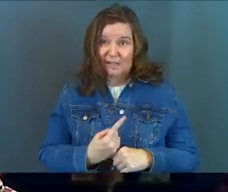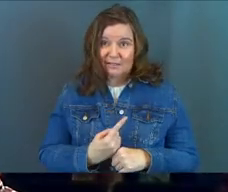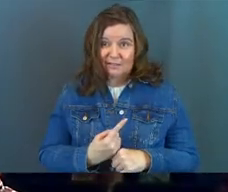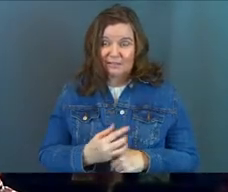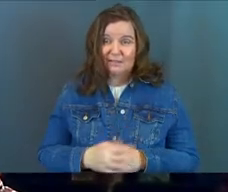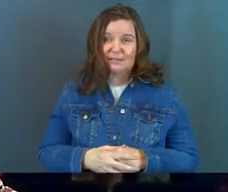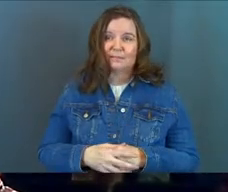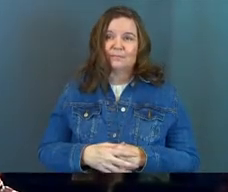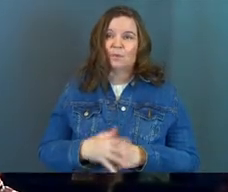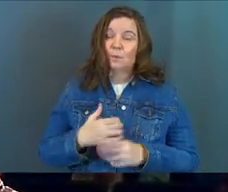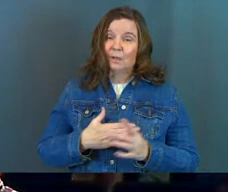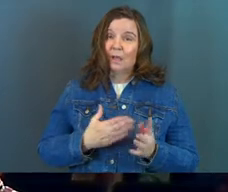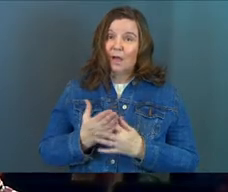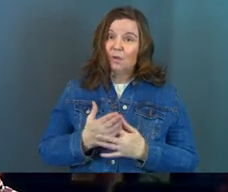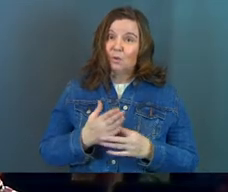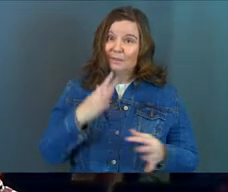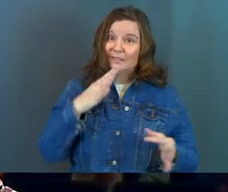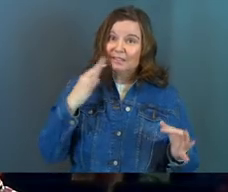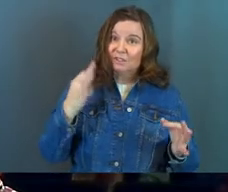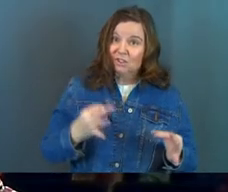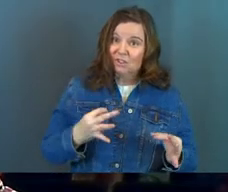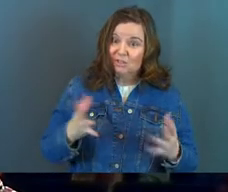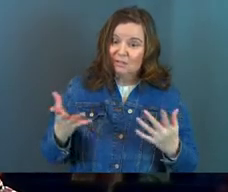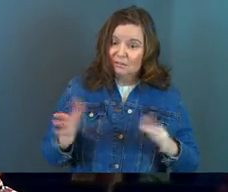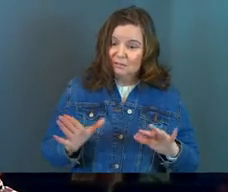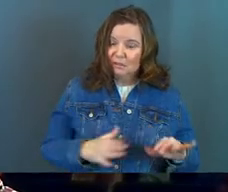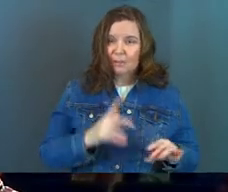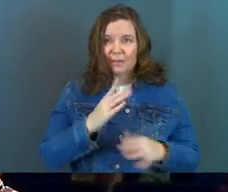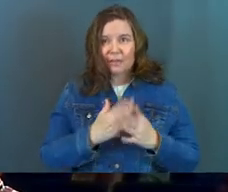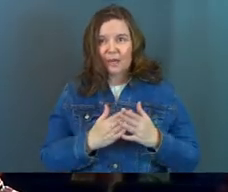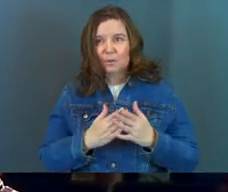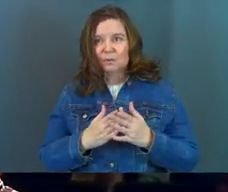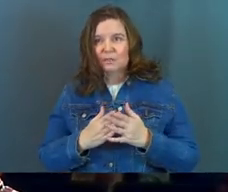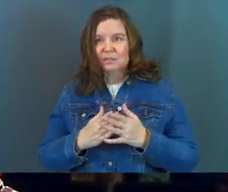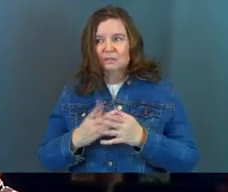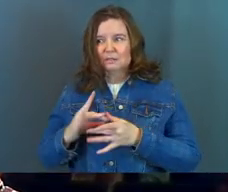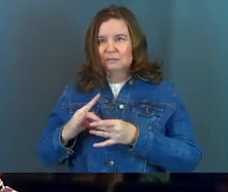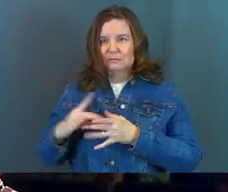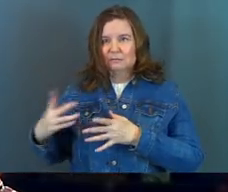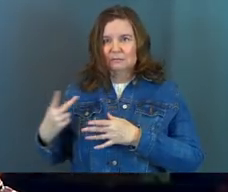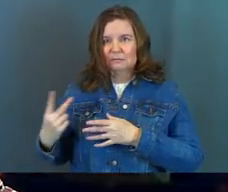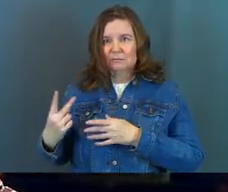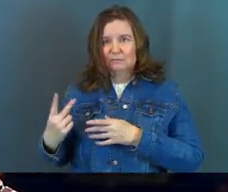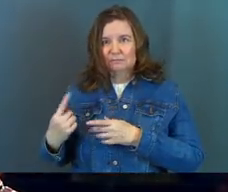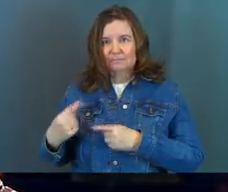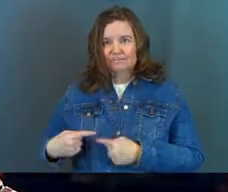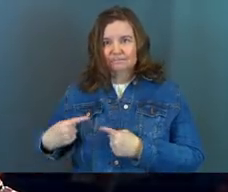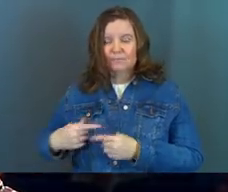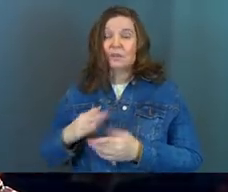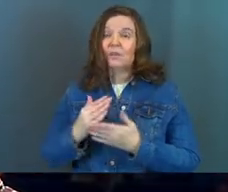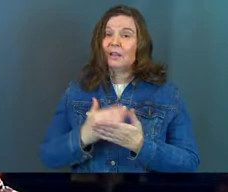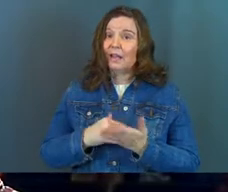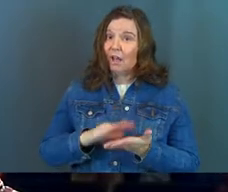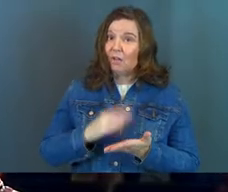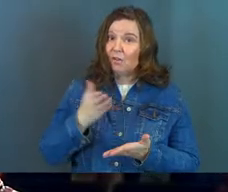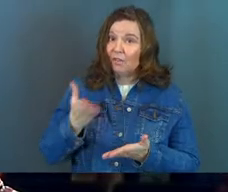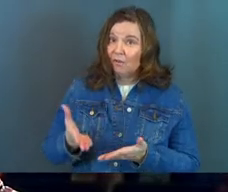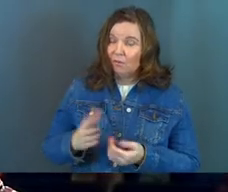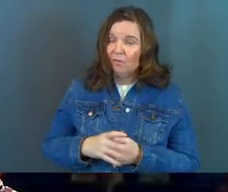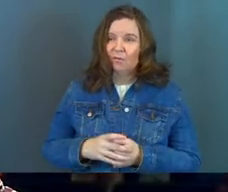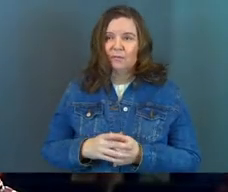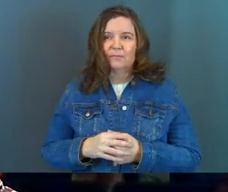days. We got through the decision, but there was some breakage here. Here's the lesson I learned